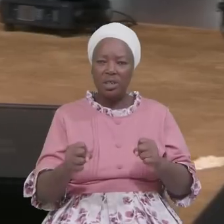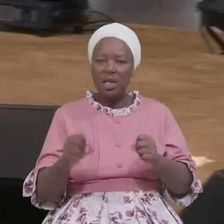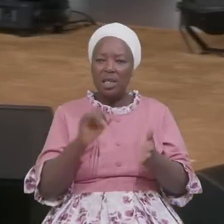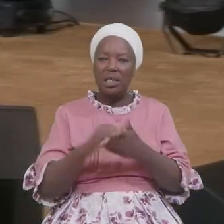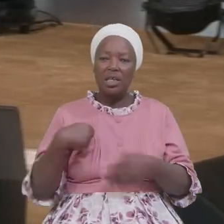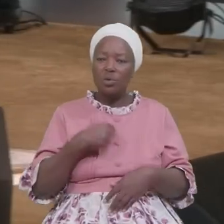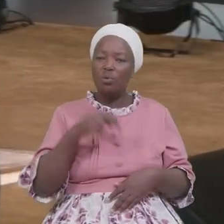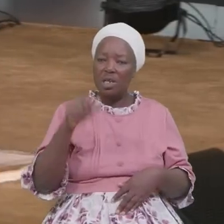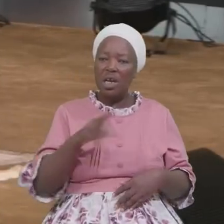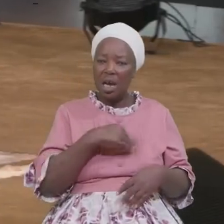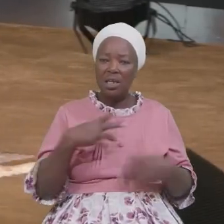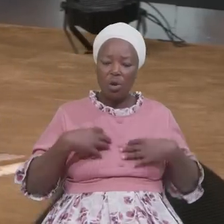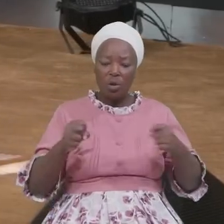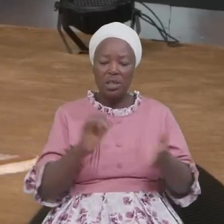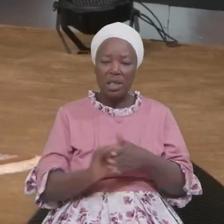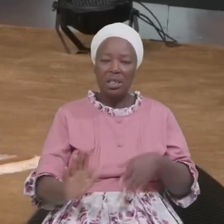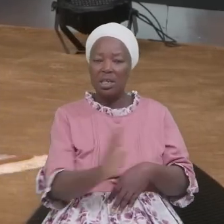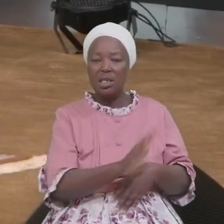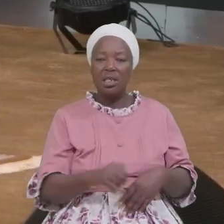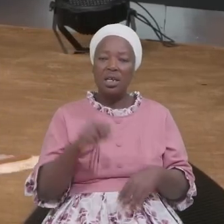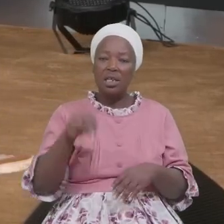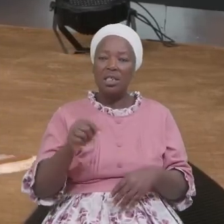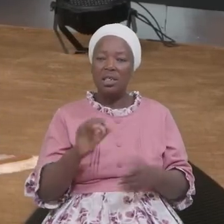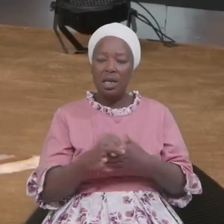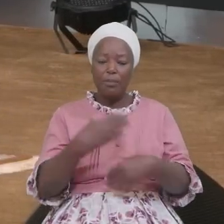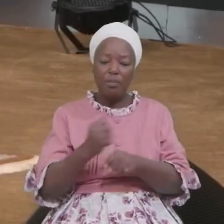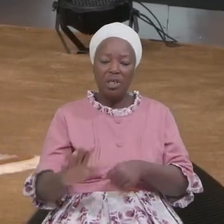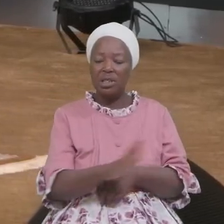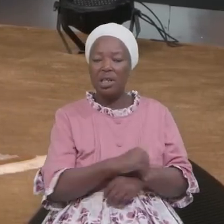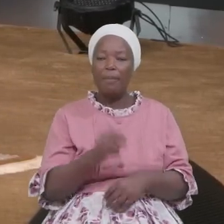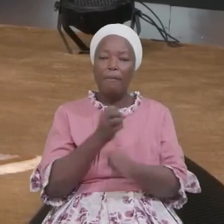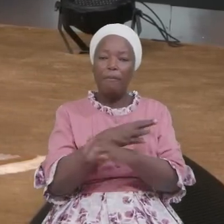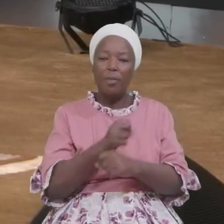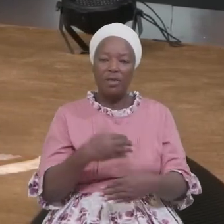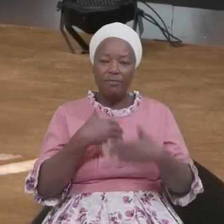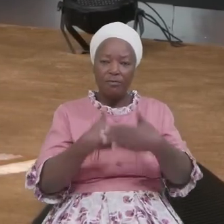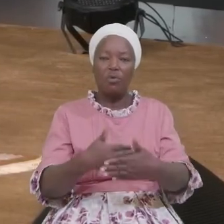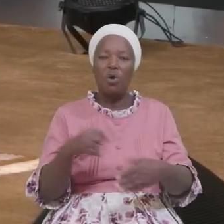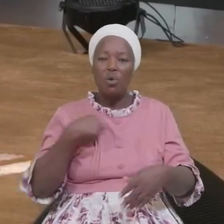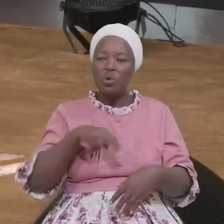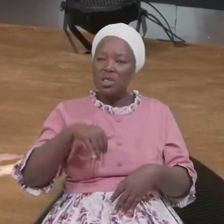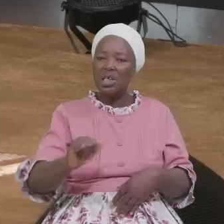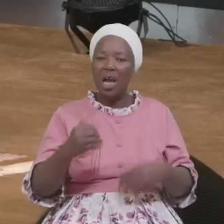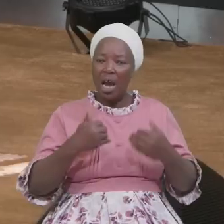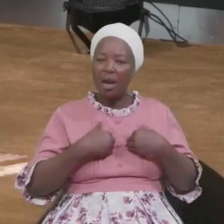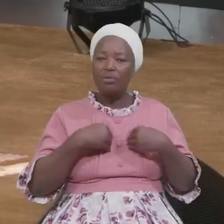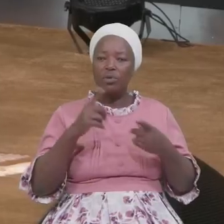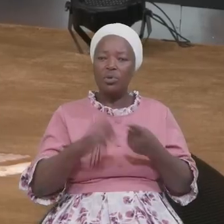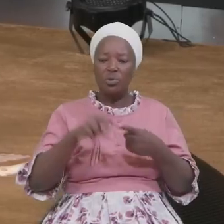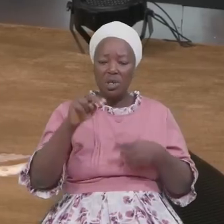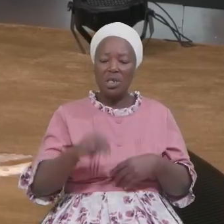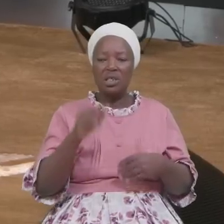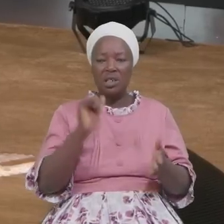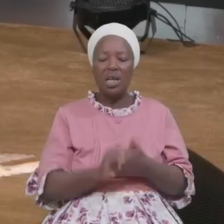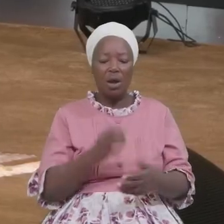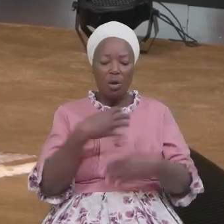and the courage they needed that made them marching forward, we still have to have that courage today.